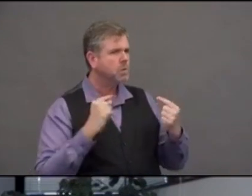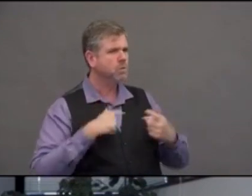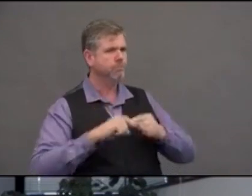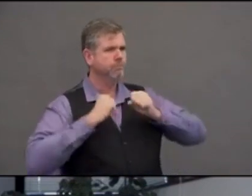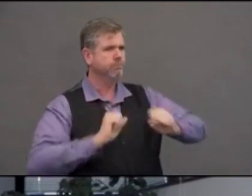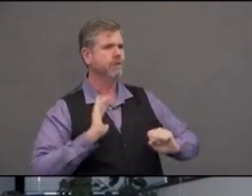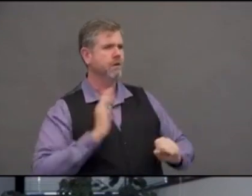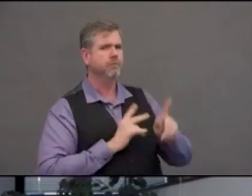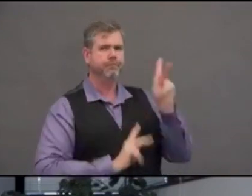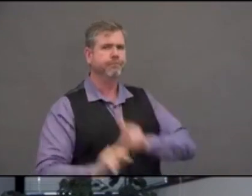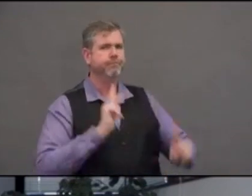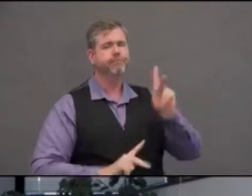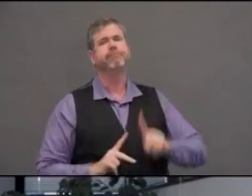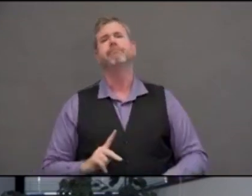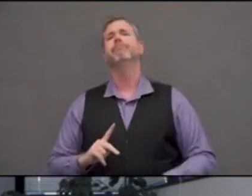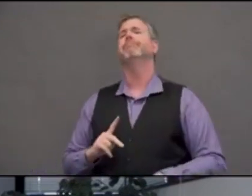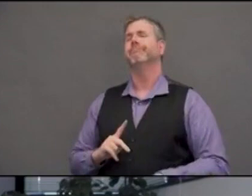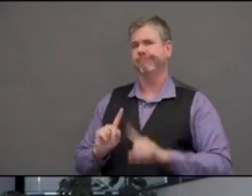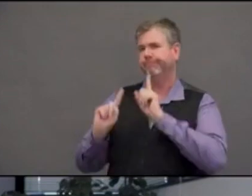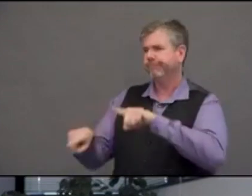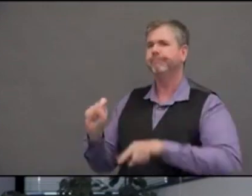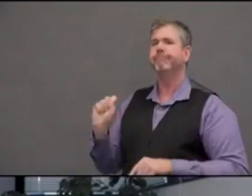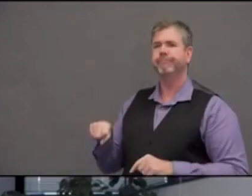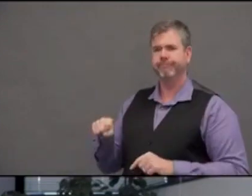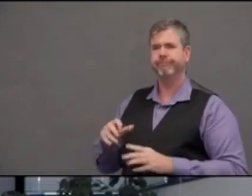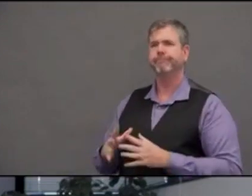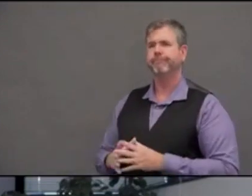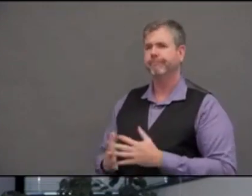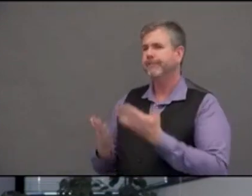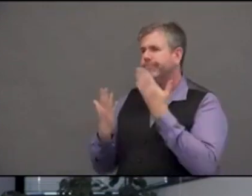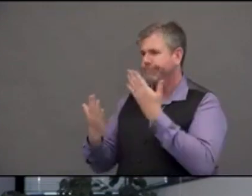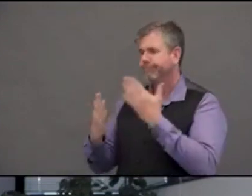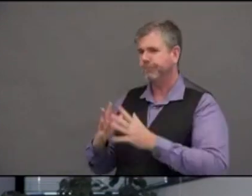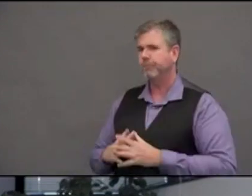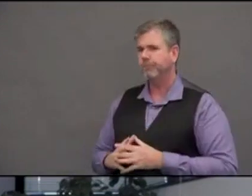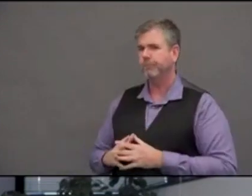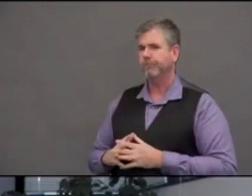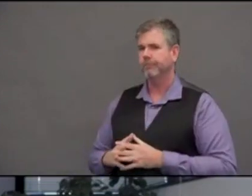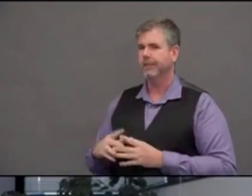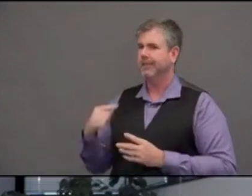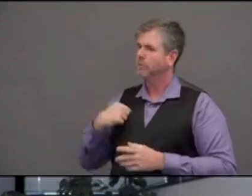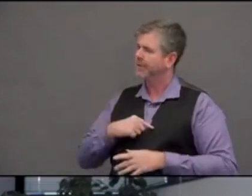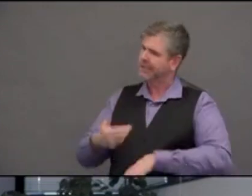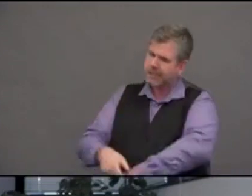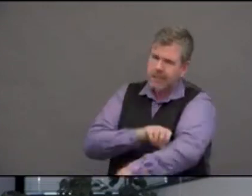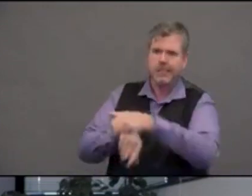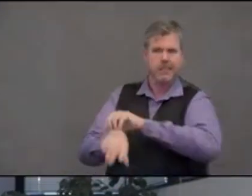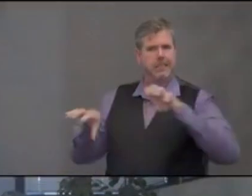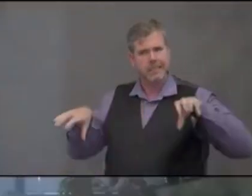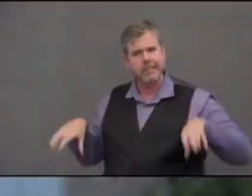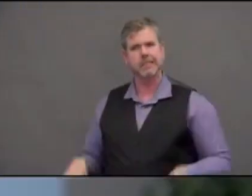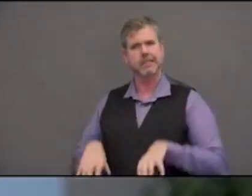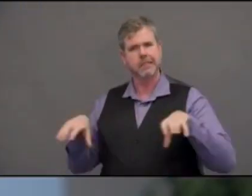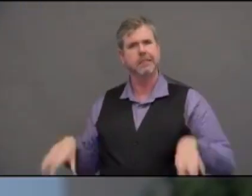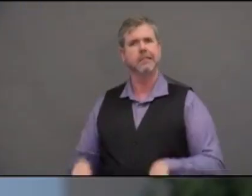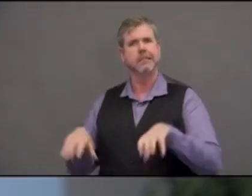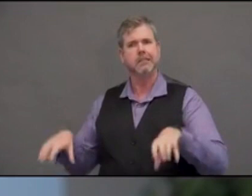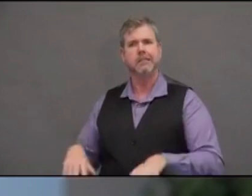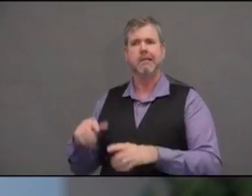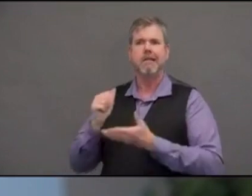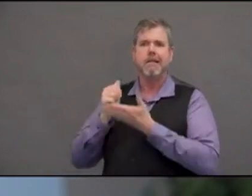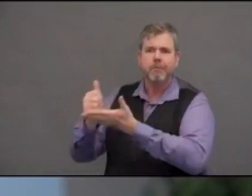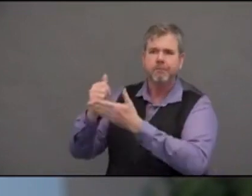you. We are doing all that we can to help the managers and directors